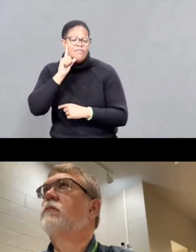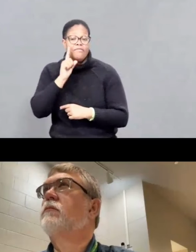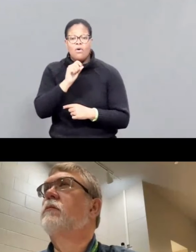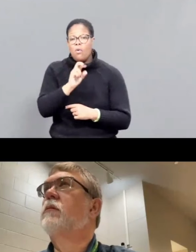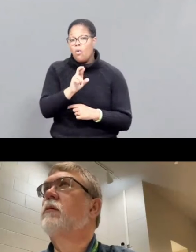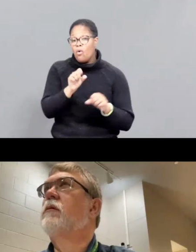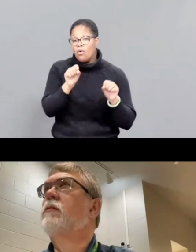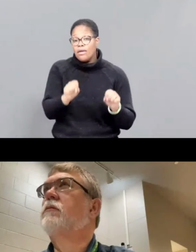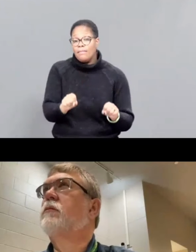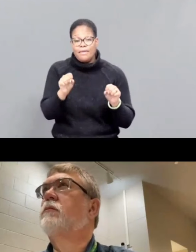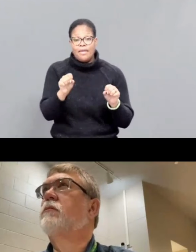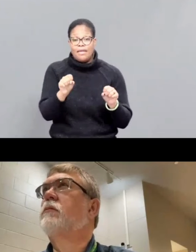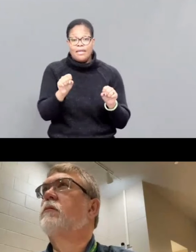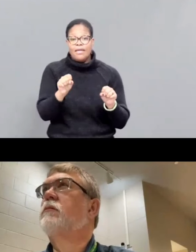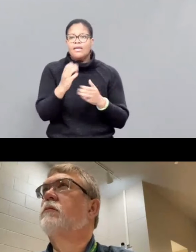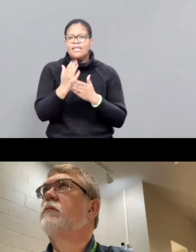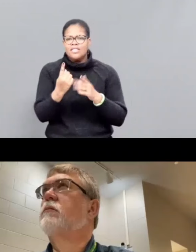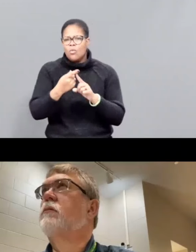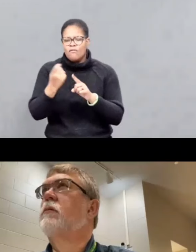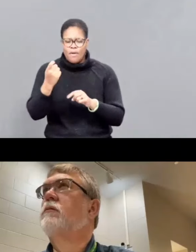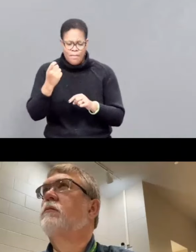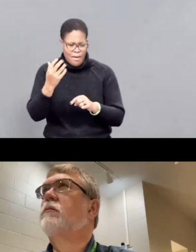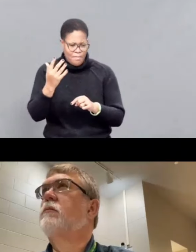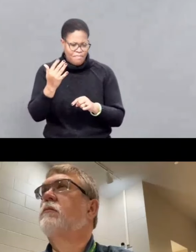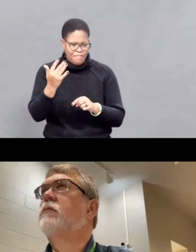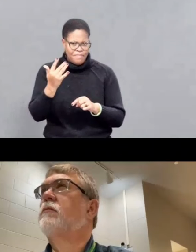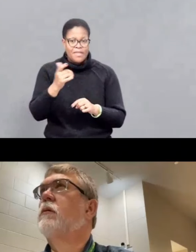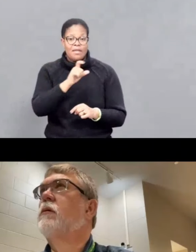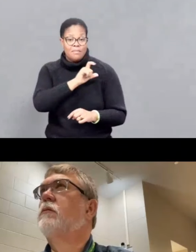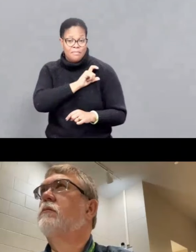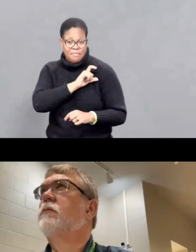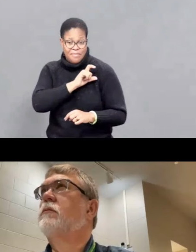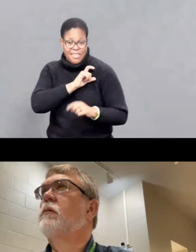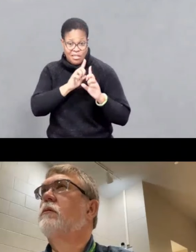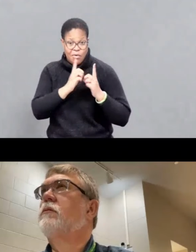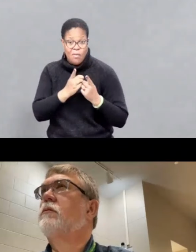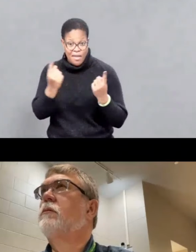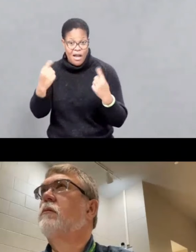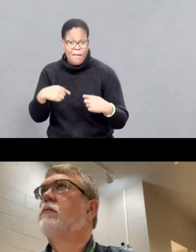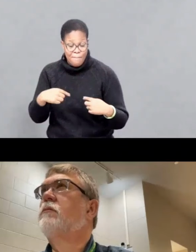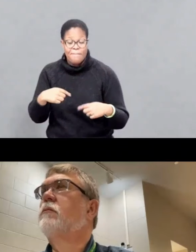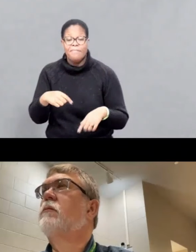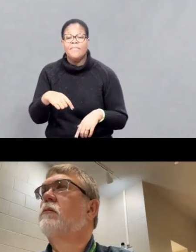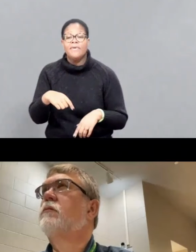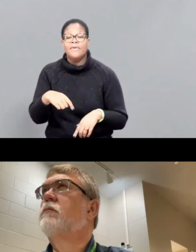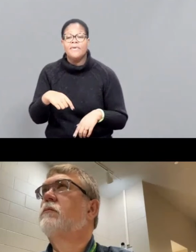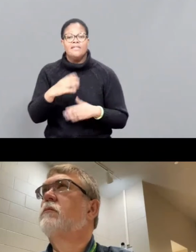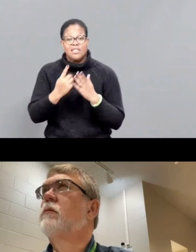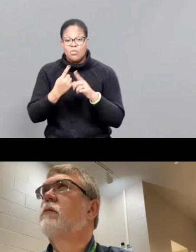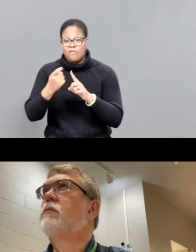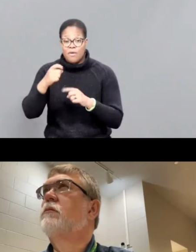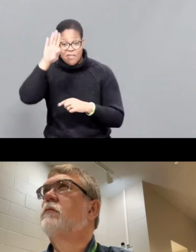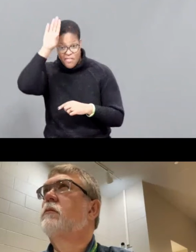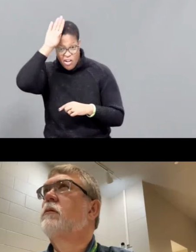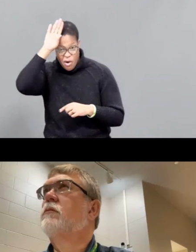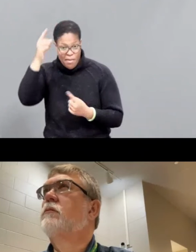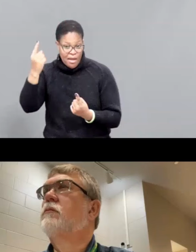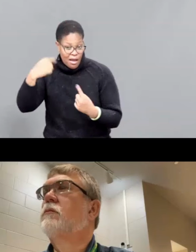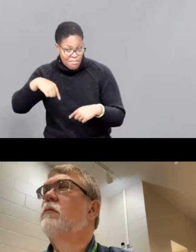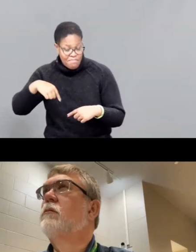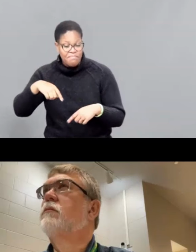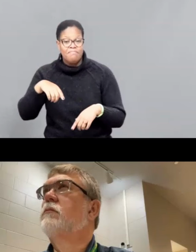be we've had a couple people from the police department in Wilson. We've had someone from the fire department